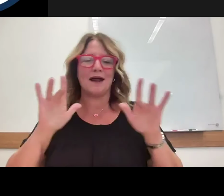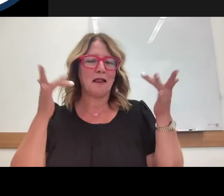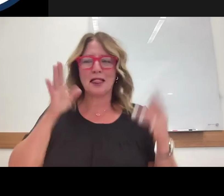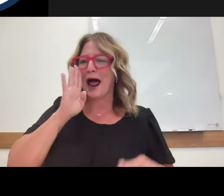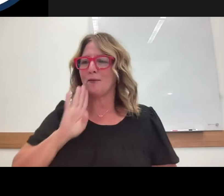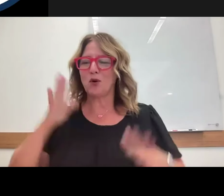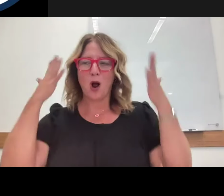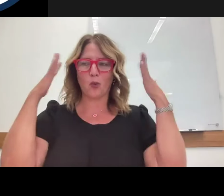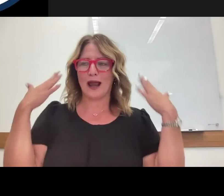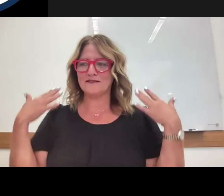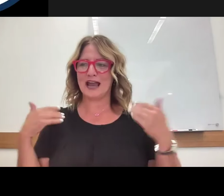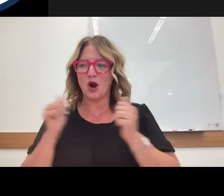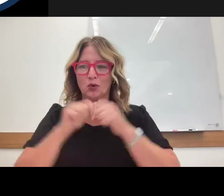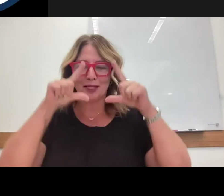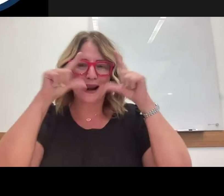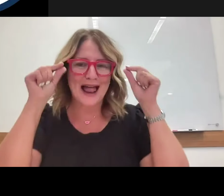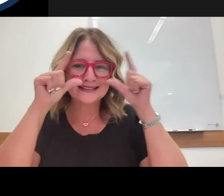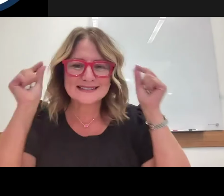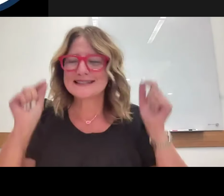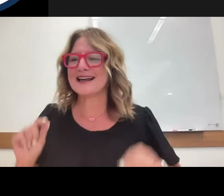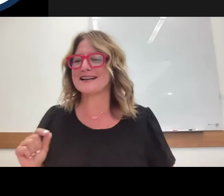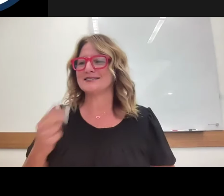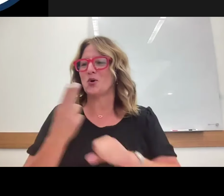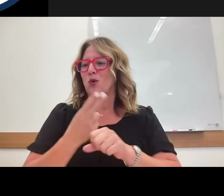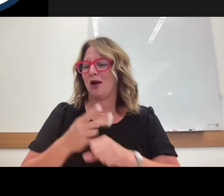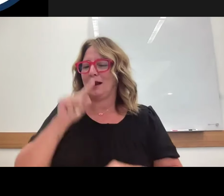I am a female Caucasian with brown wavy